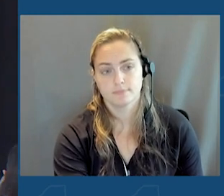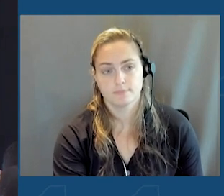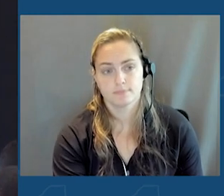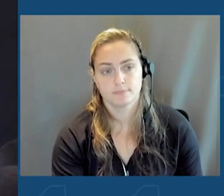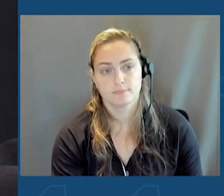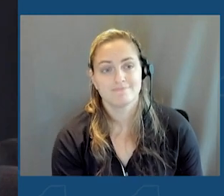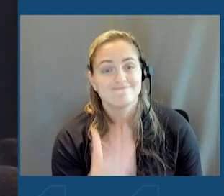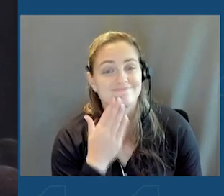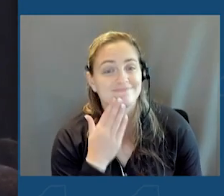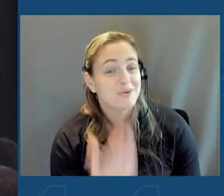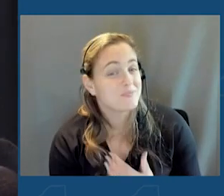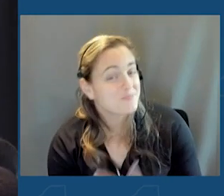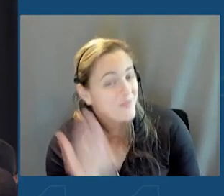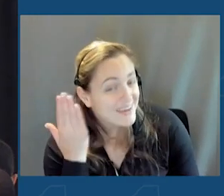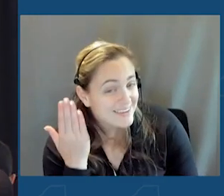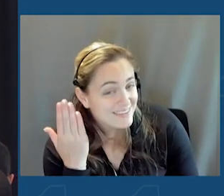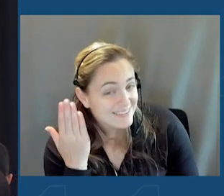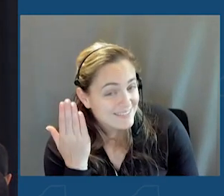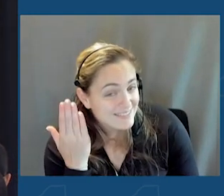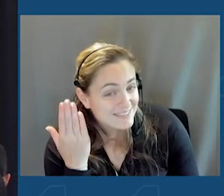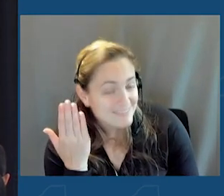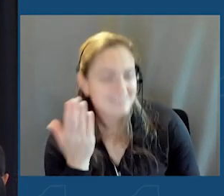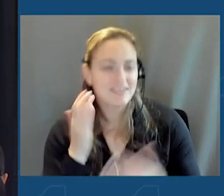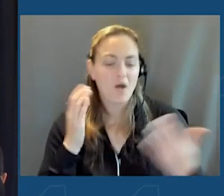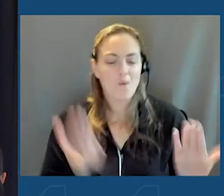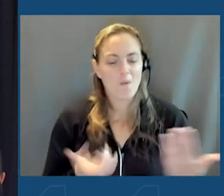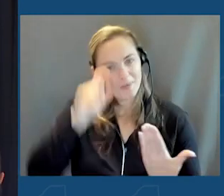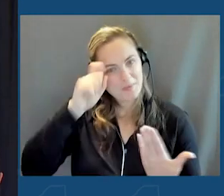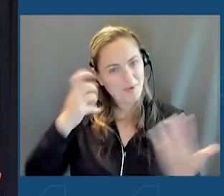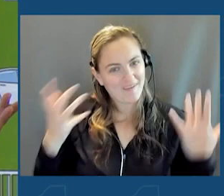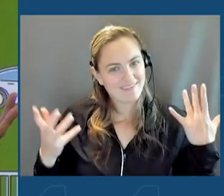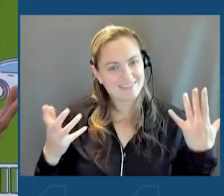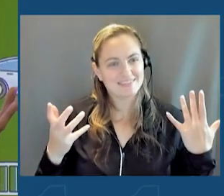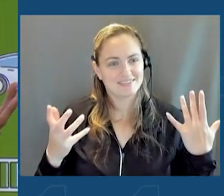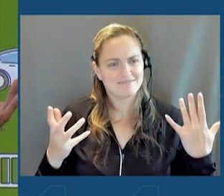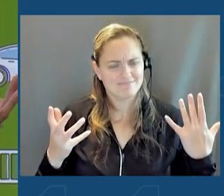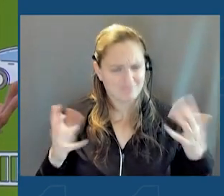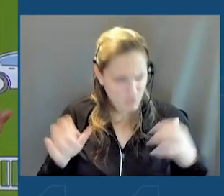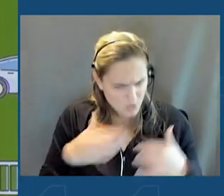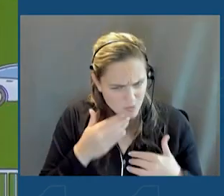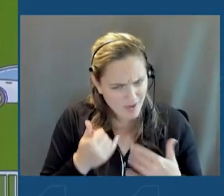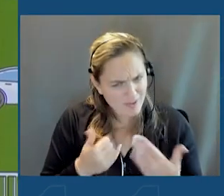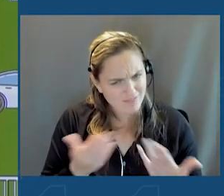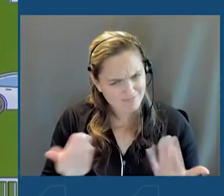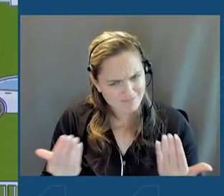Good morning. Welcome to the Bronx. You could do a little better than that.